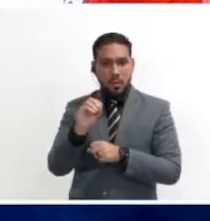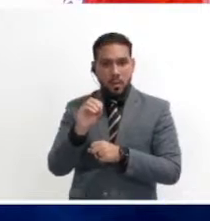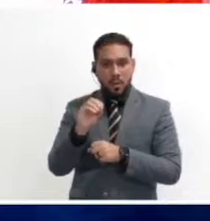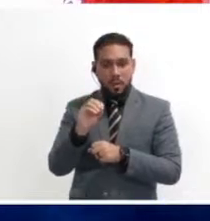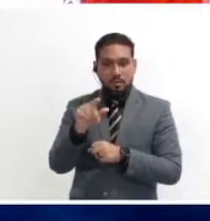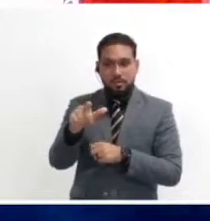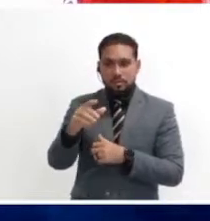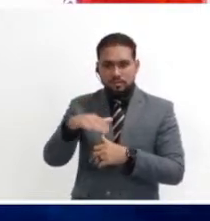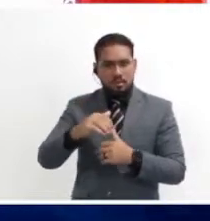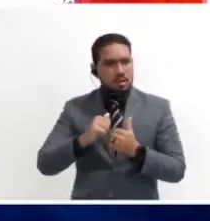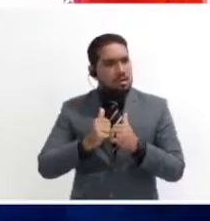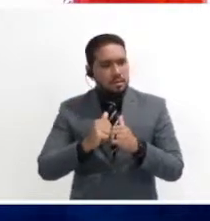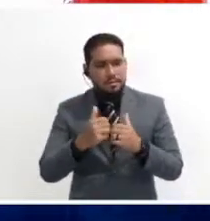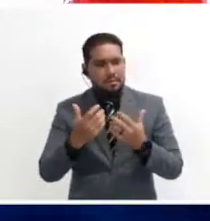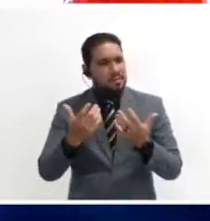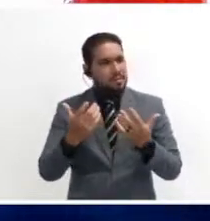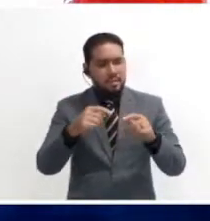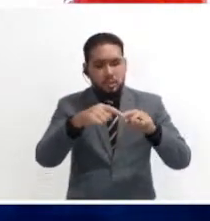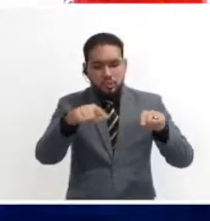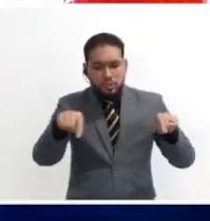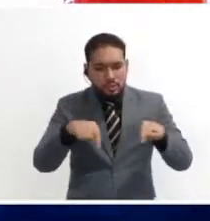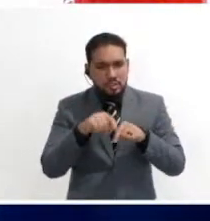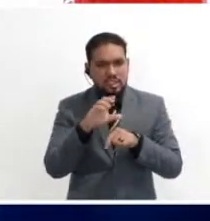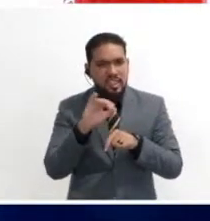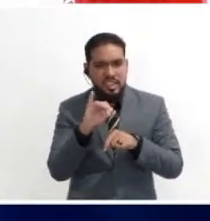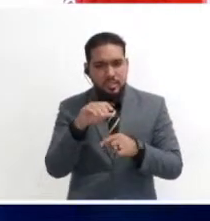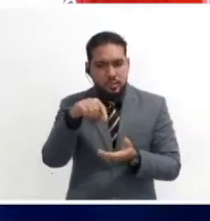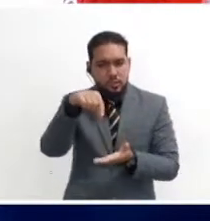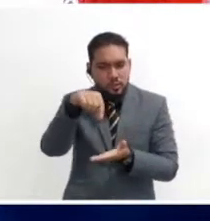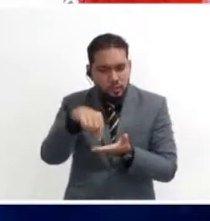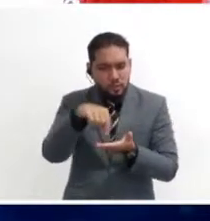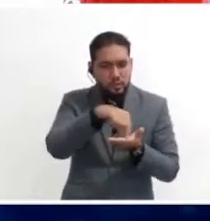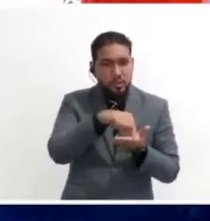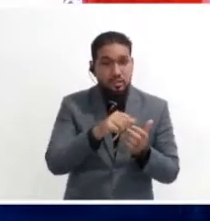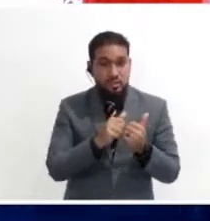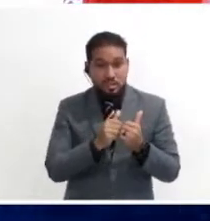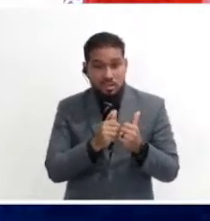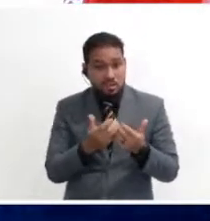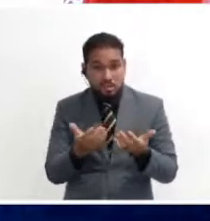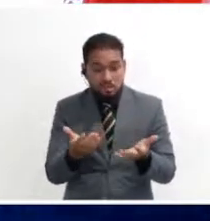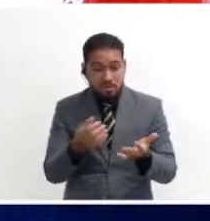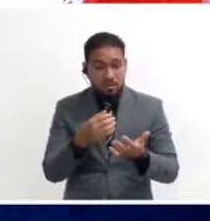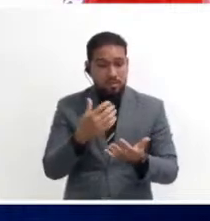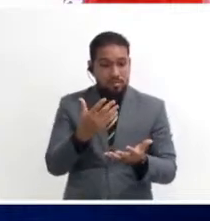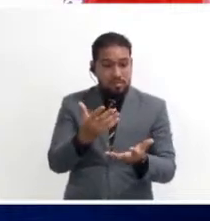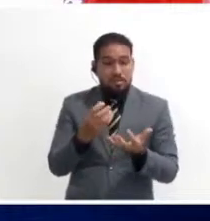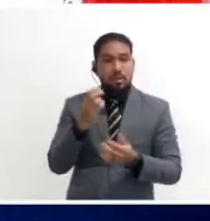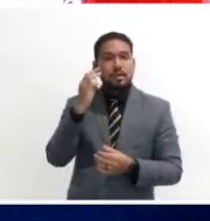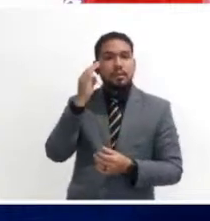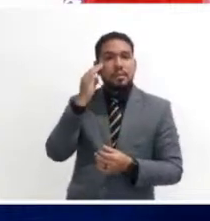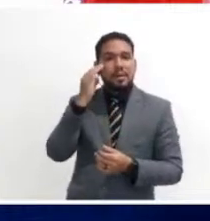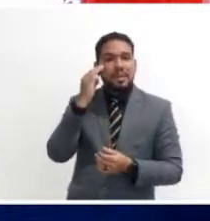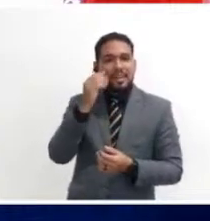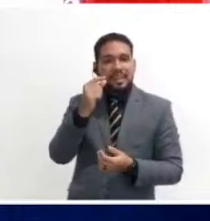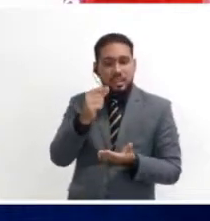is we brought the memory onto the package substrate itself as a way